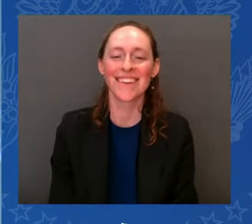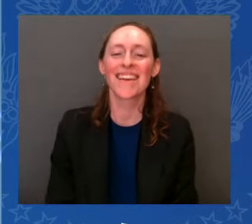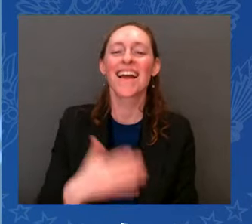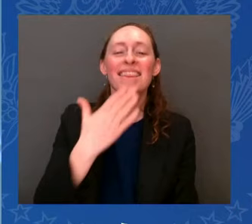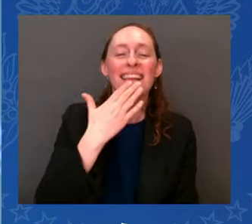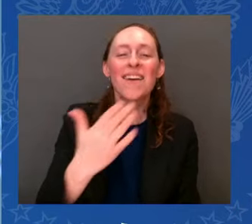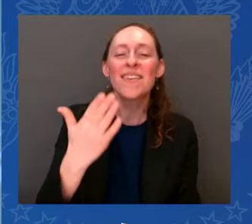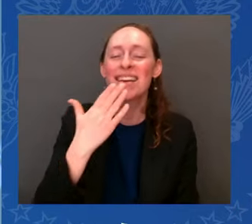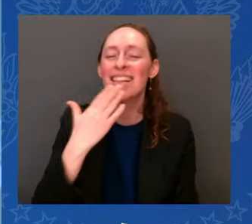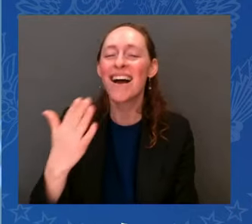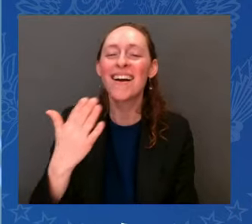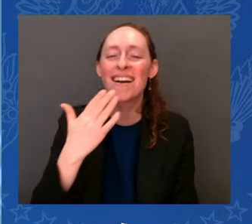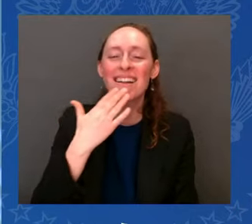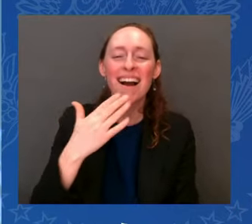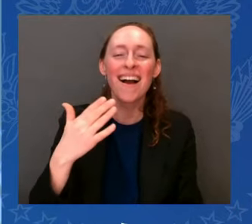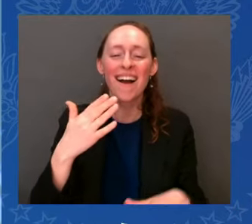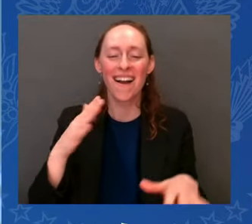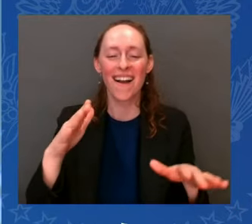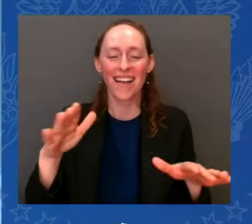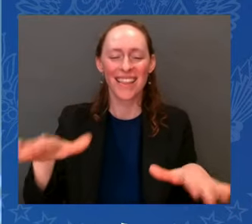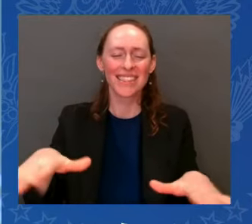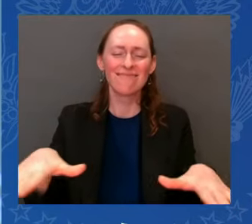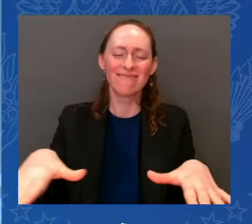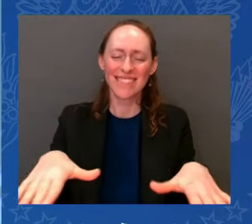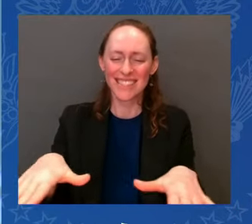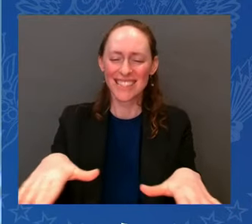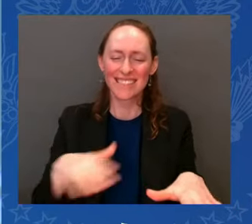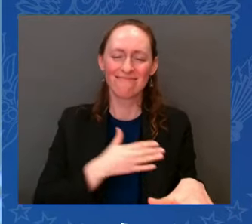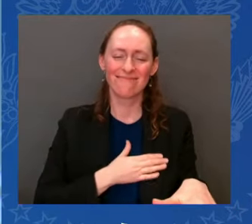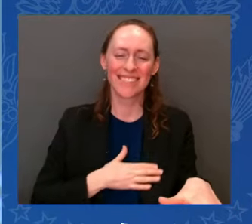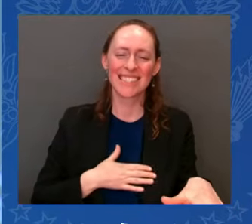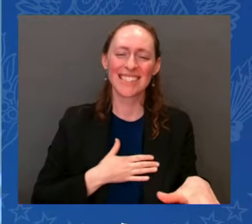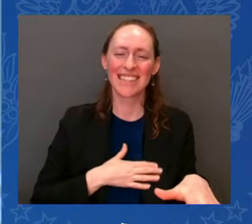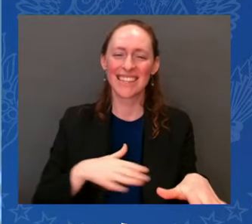have a seat. Thank you.